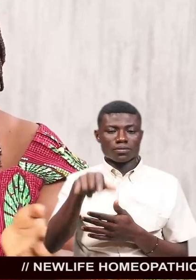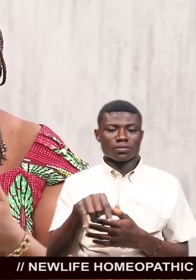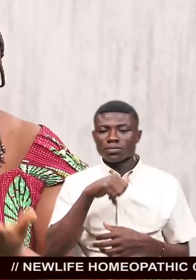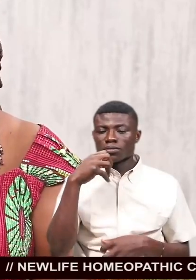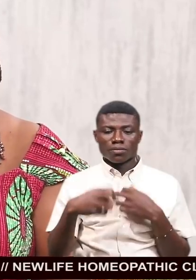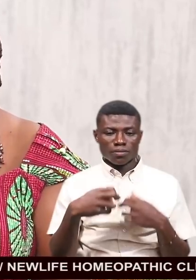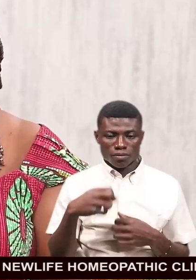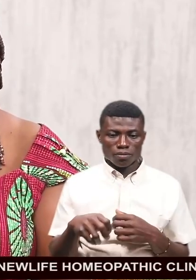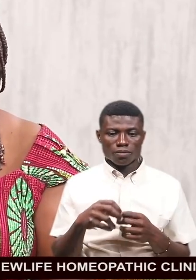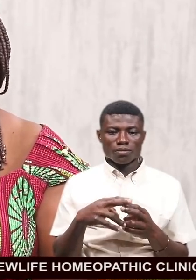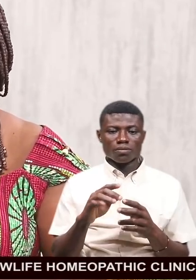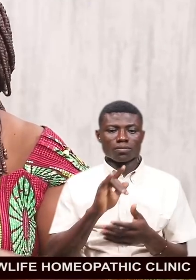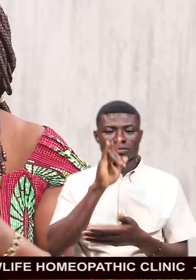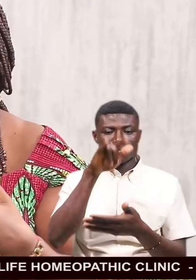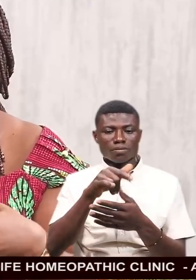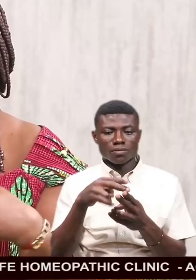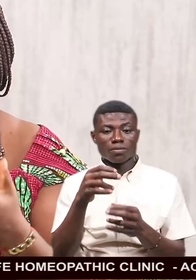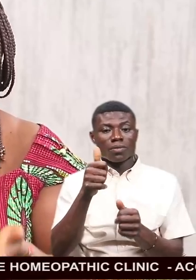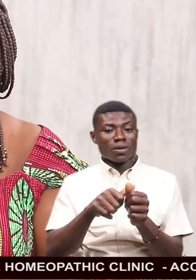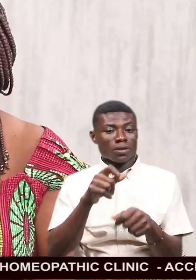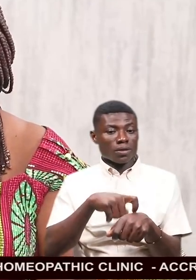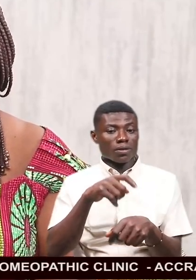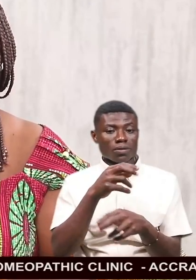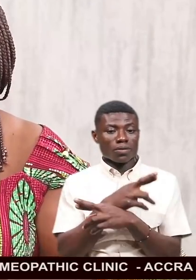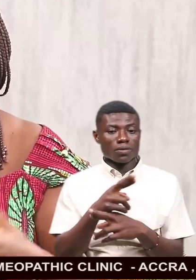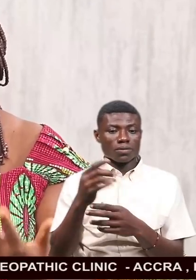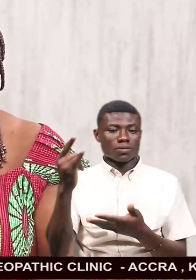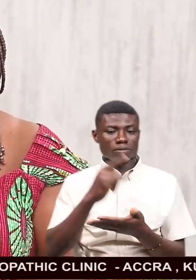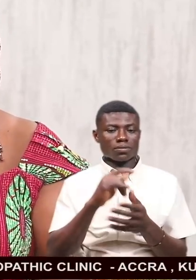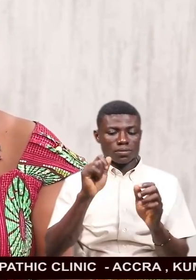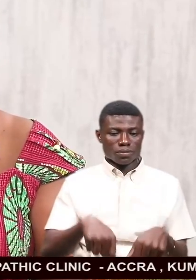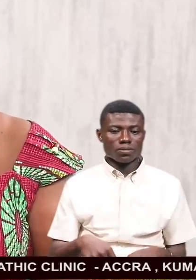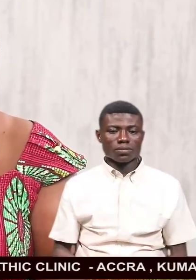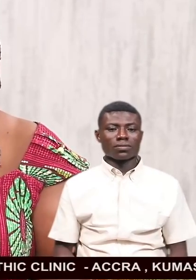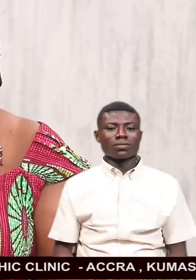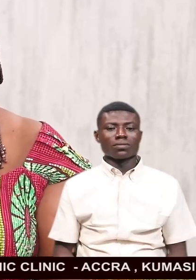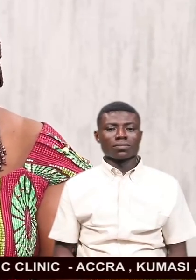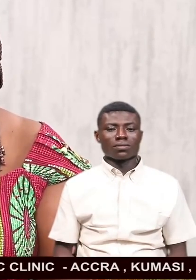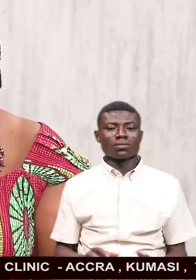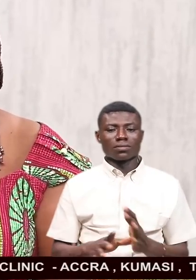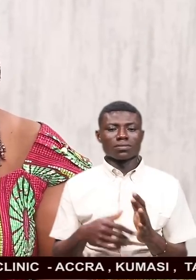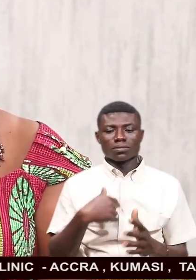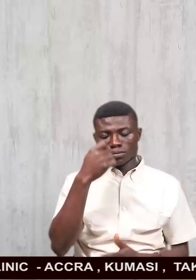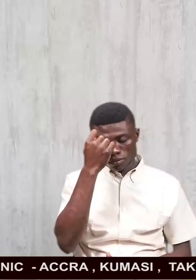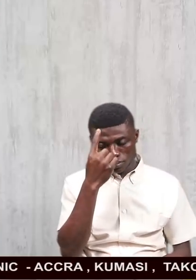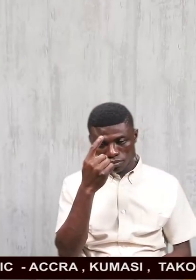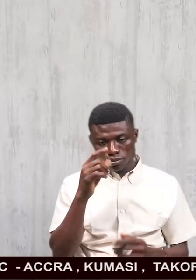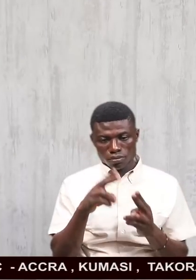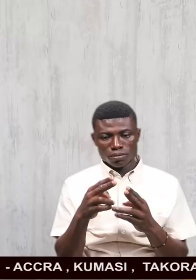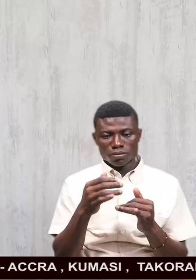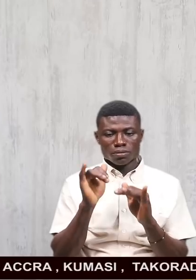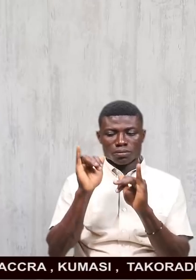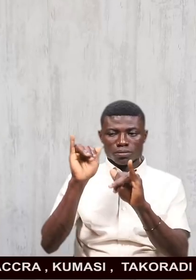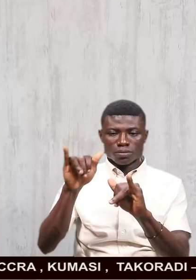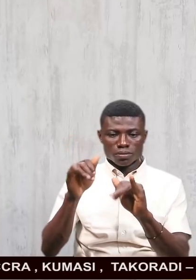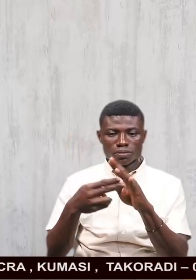any problem on mano. Okay. Inti baby or bear ready or perse or baby anno. Obi ti mi aba na me ti ase ma no eti na ort na ho na